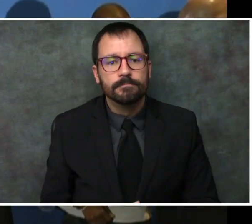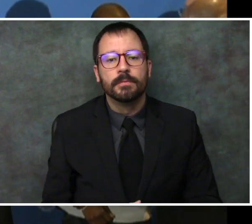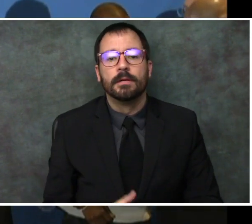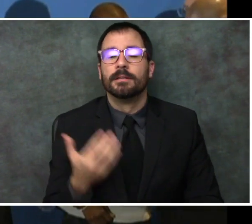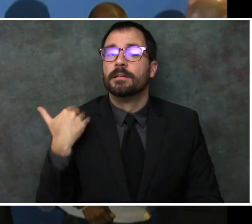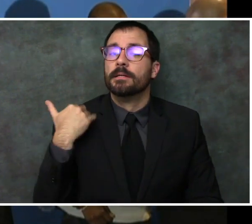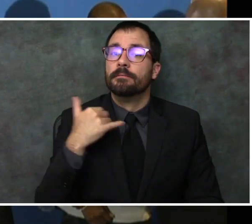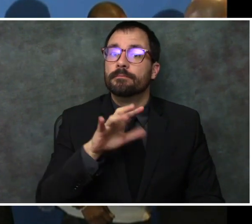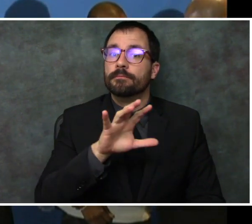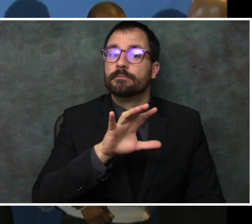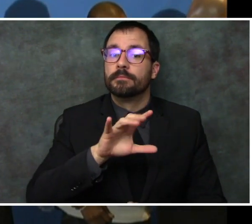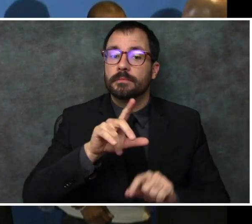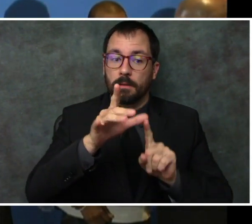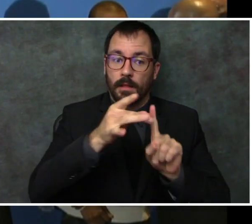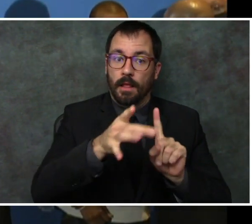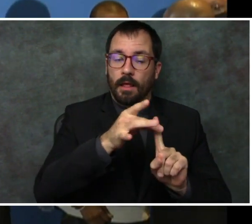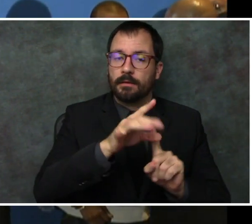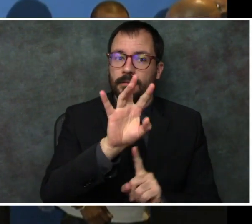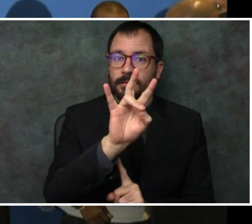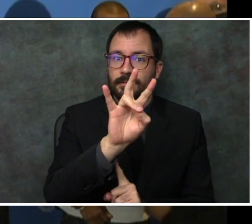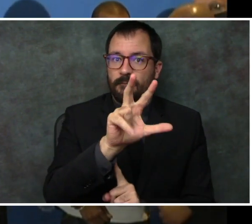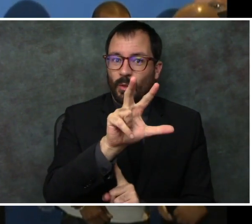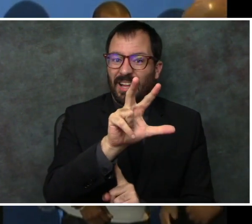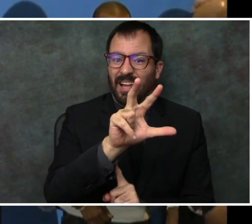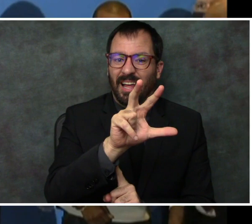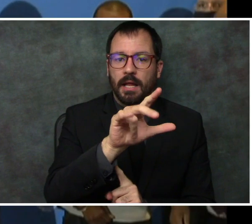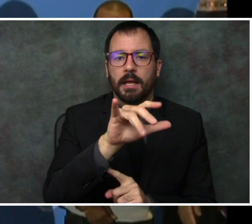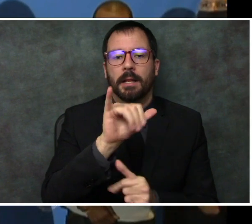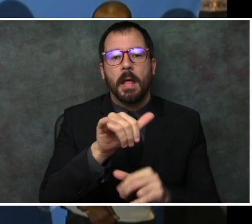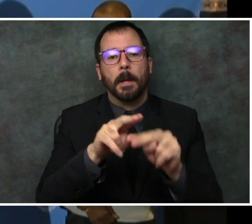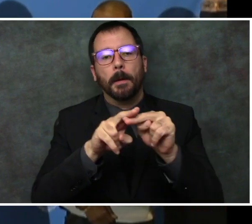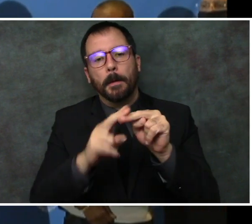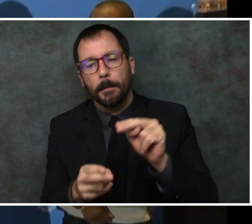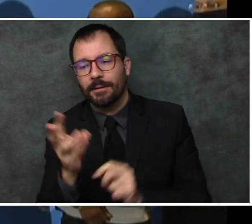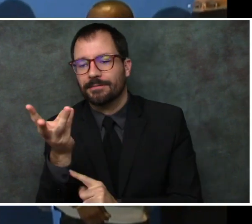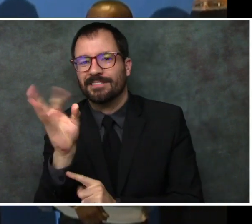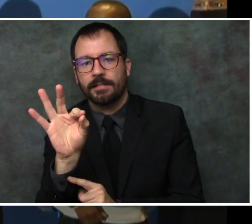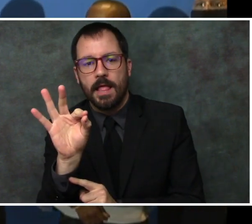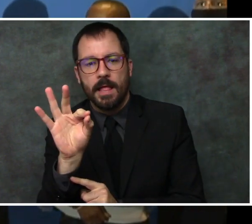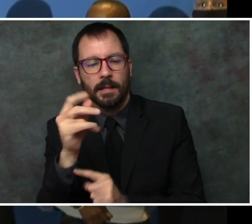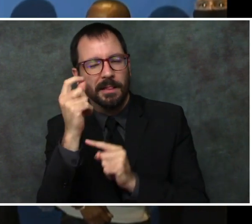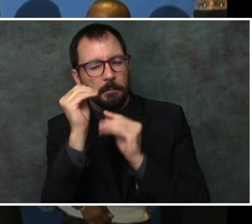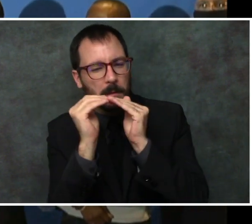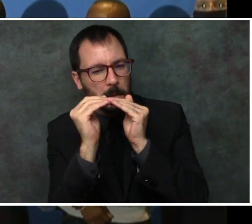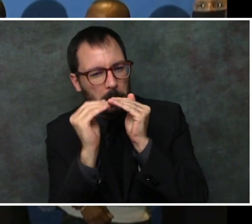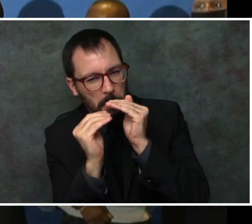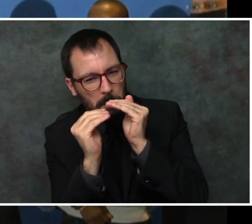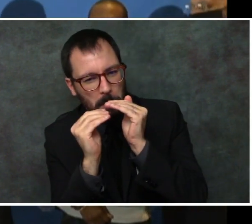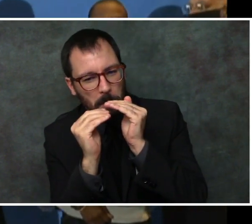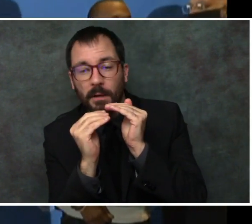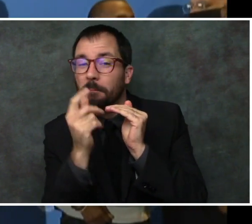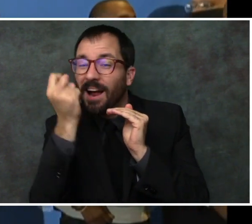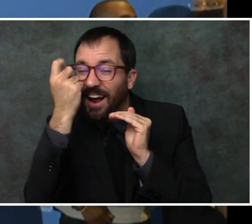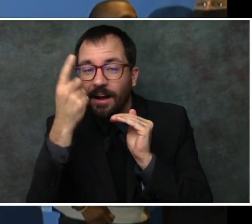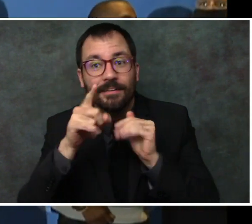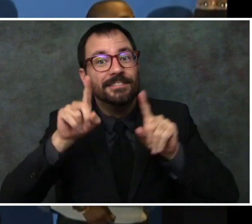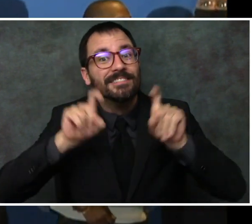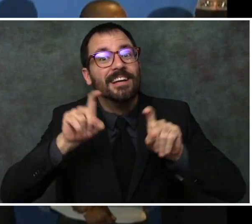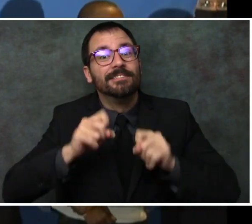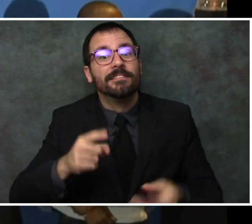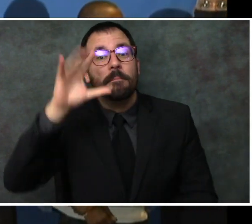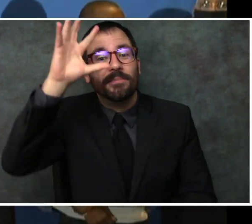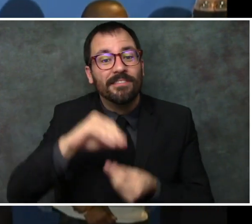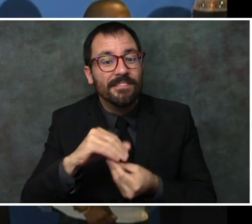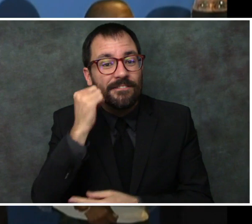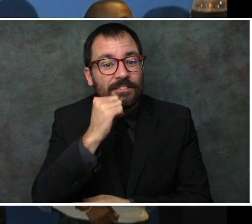about 69 new cases per day, but testing also went down slightly in the city of Boston. 1,725 Boston